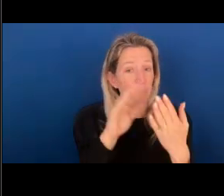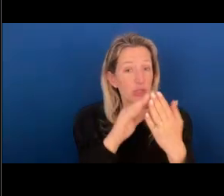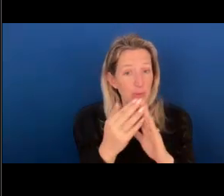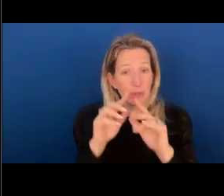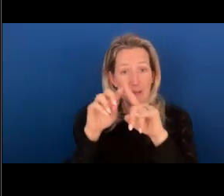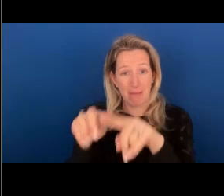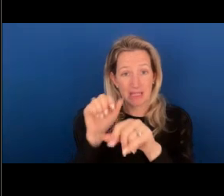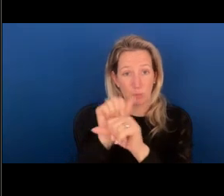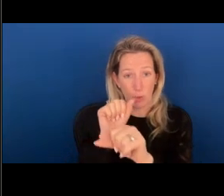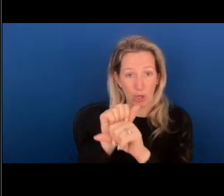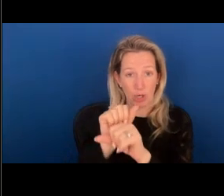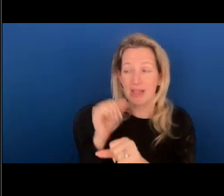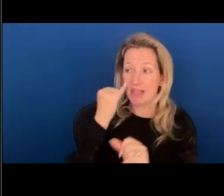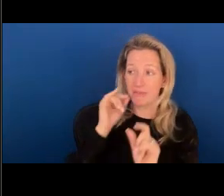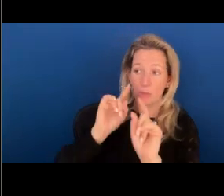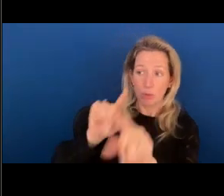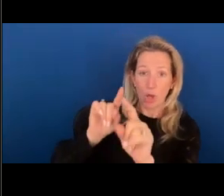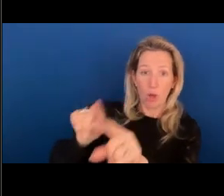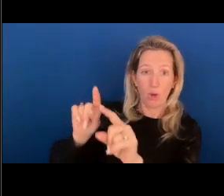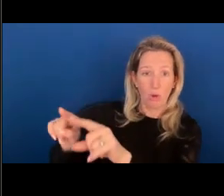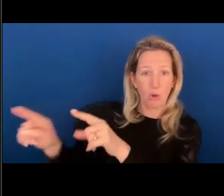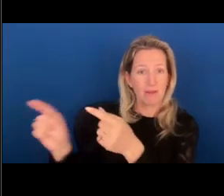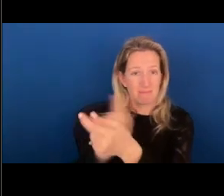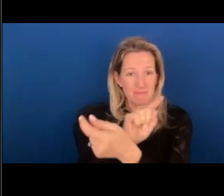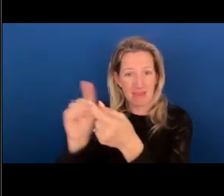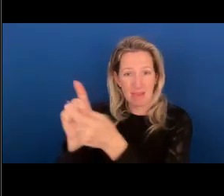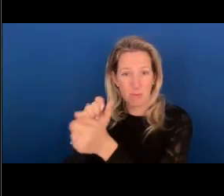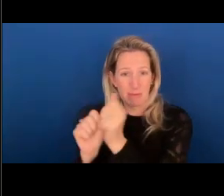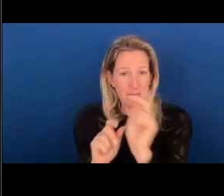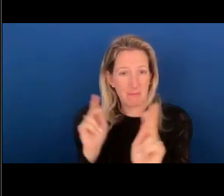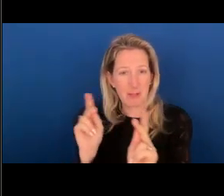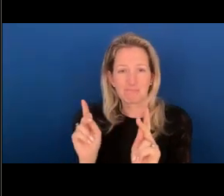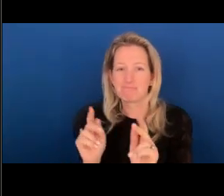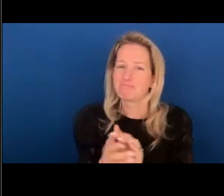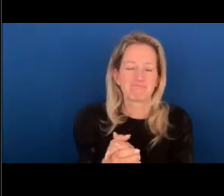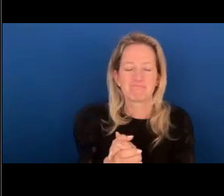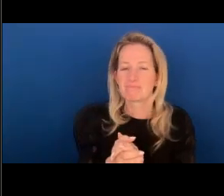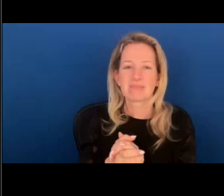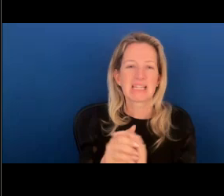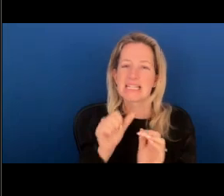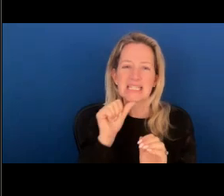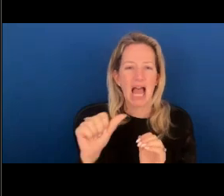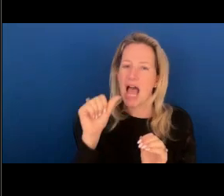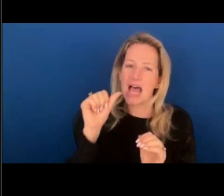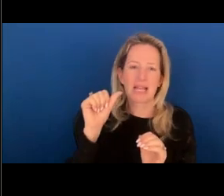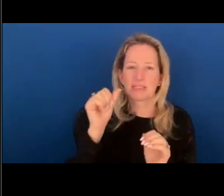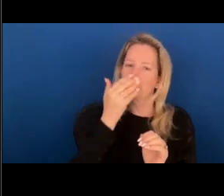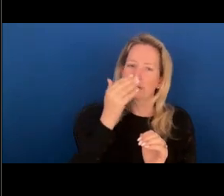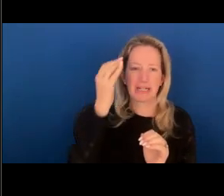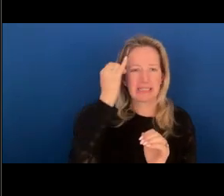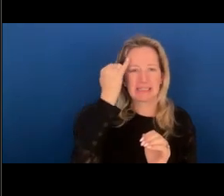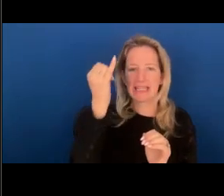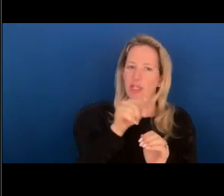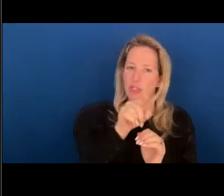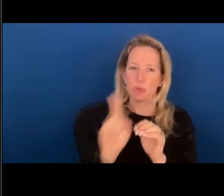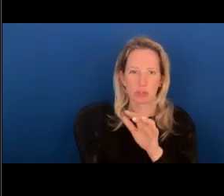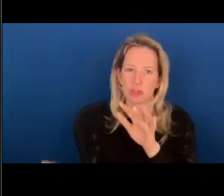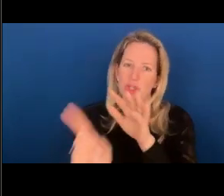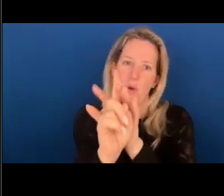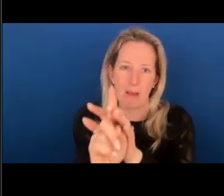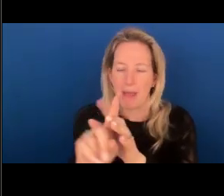with folks in the community, it's not wise to walk in and tell them what's up. It's really